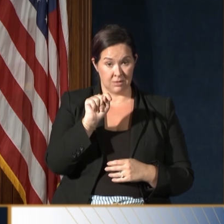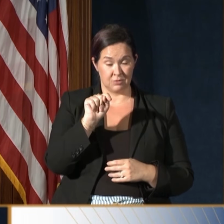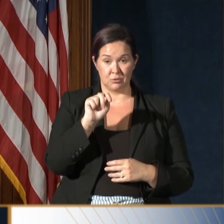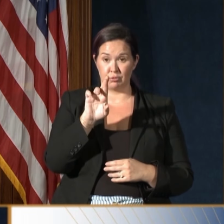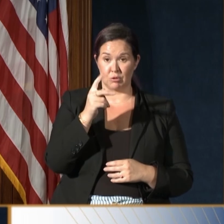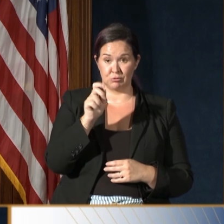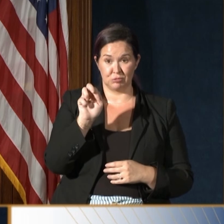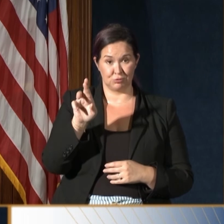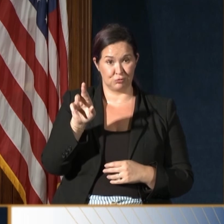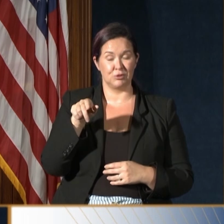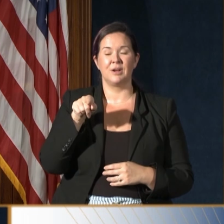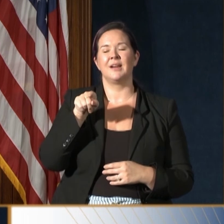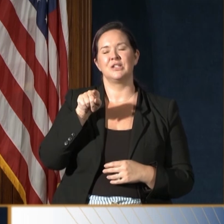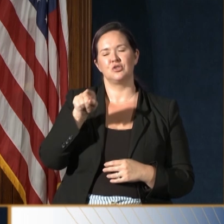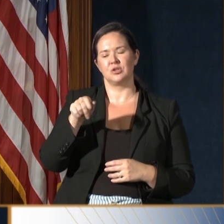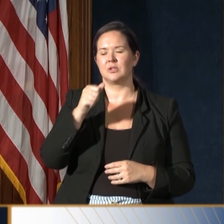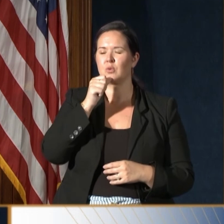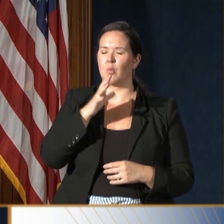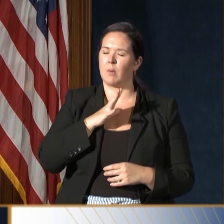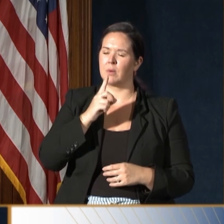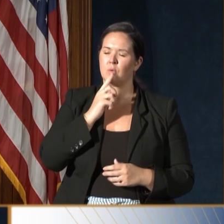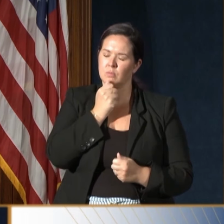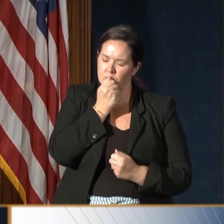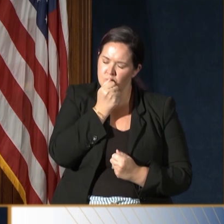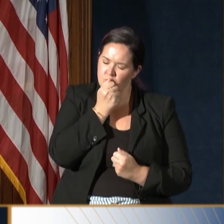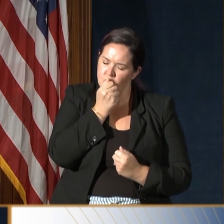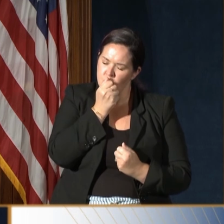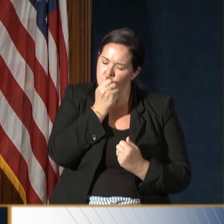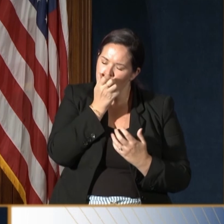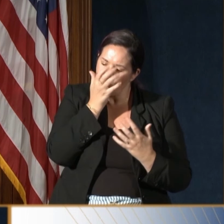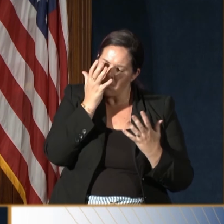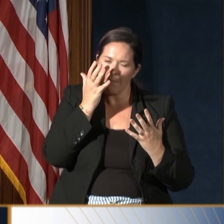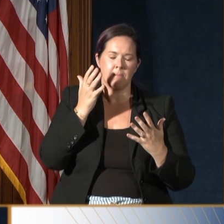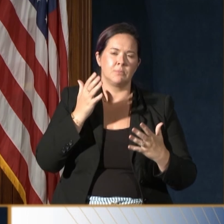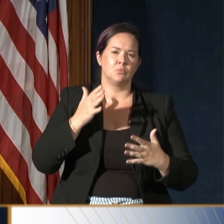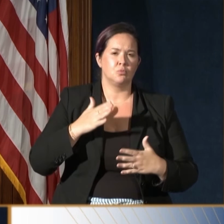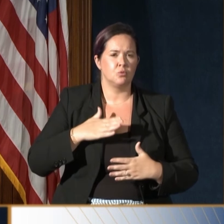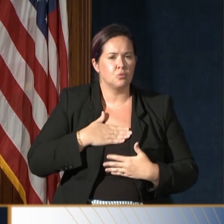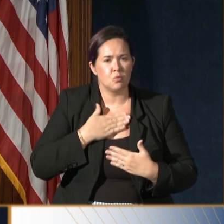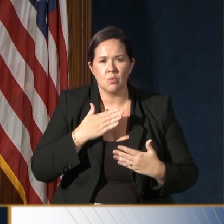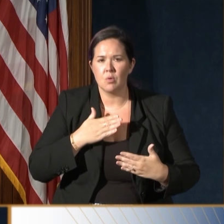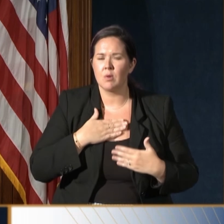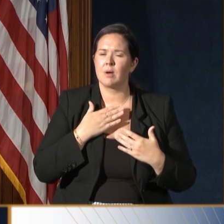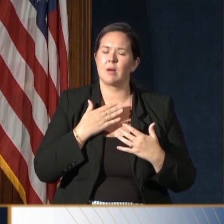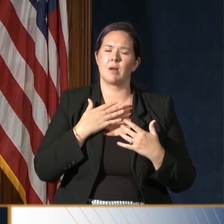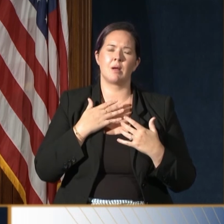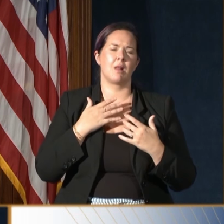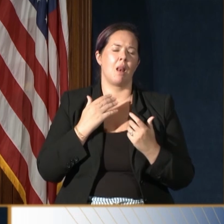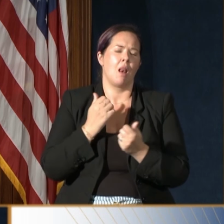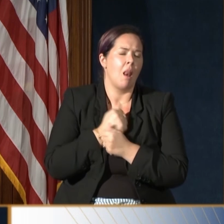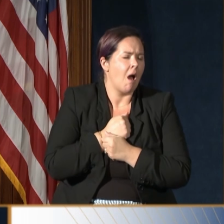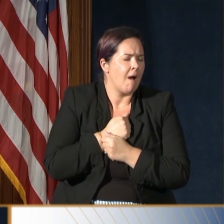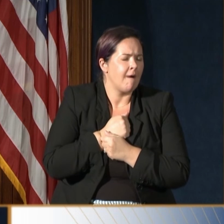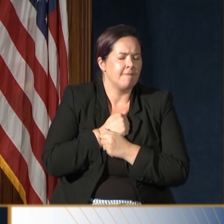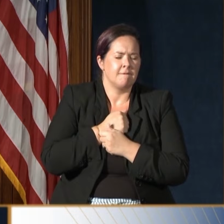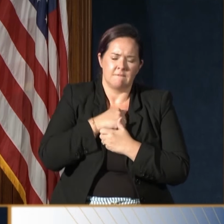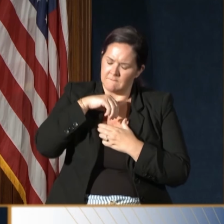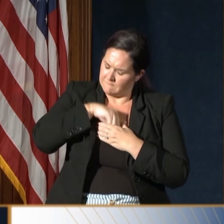is a woman full of warmth, full of joy, full of love, full of